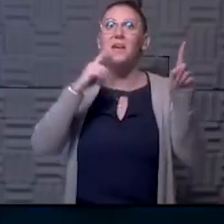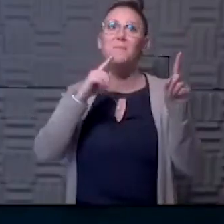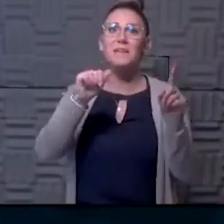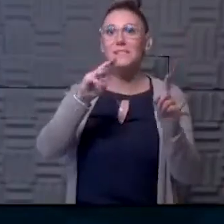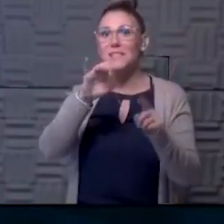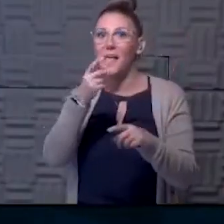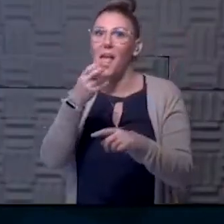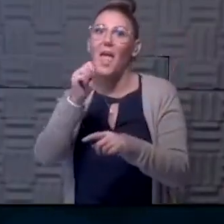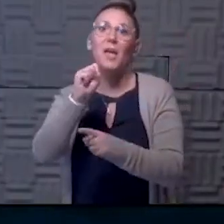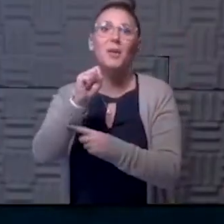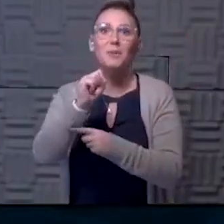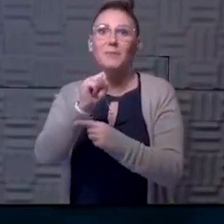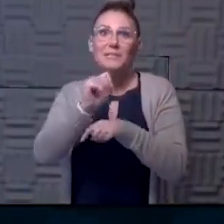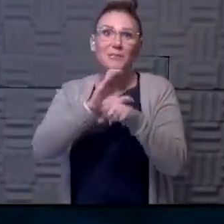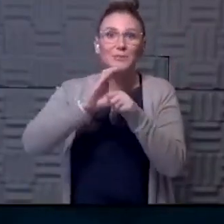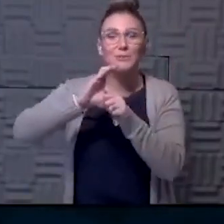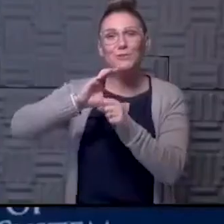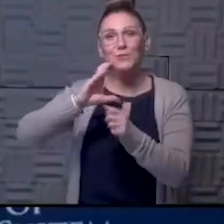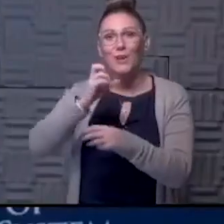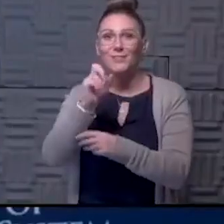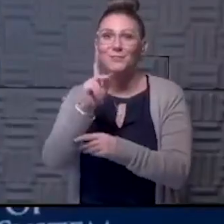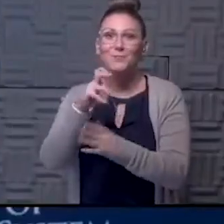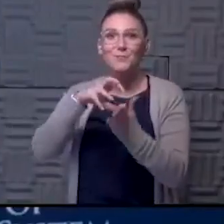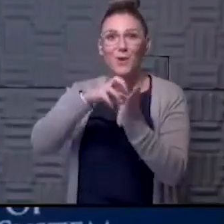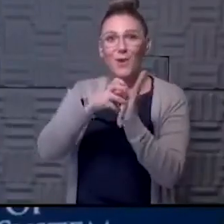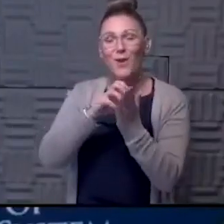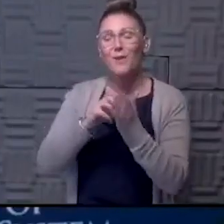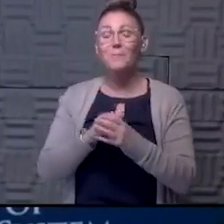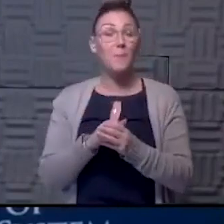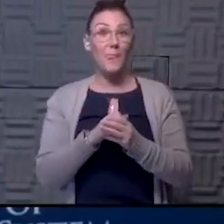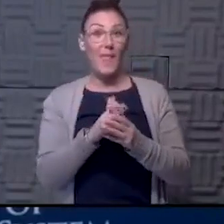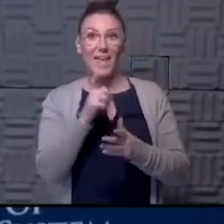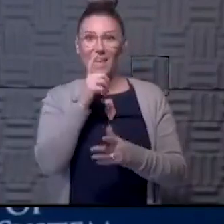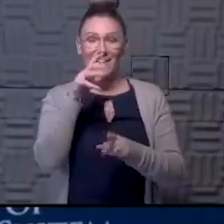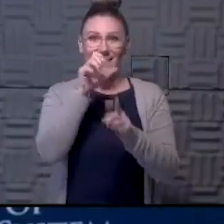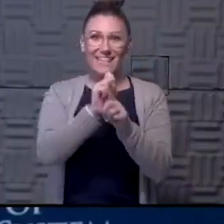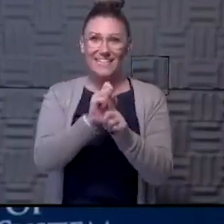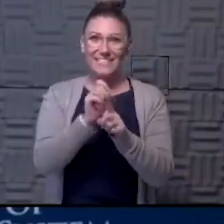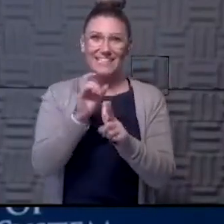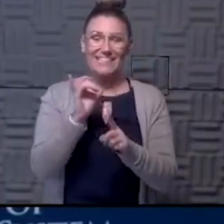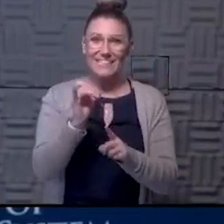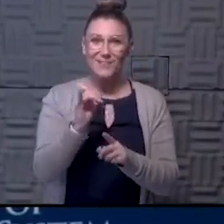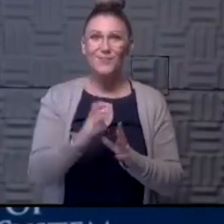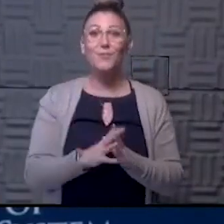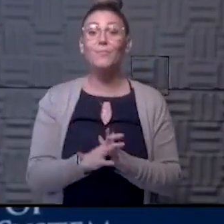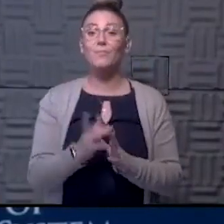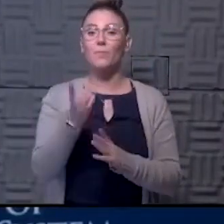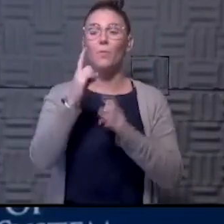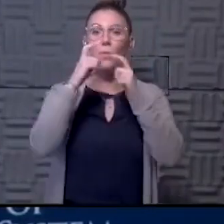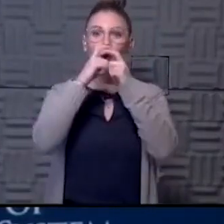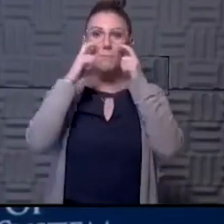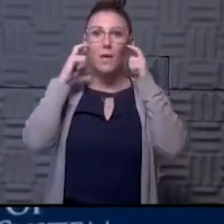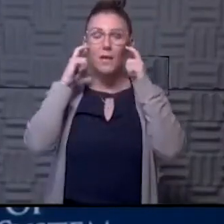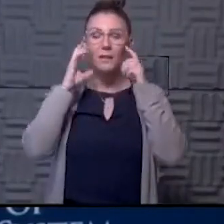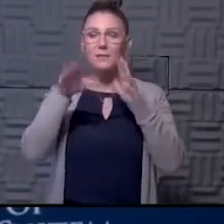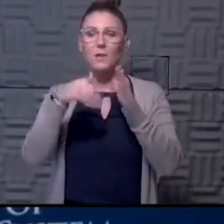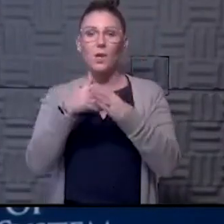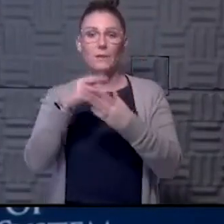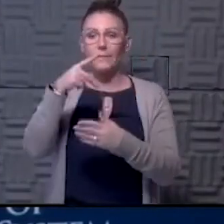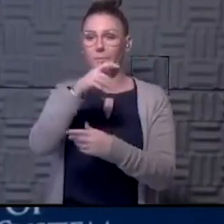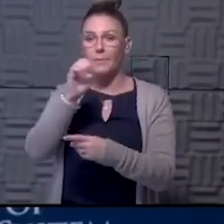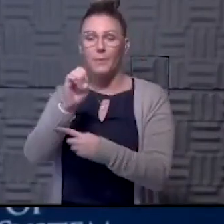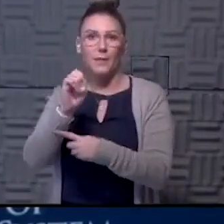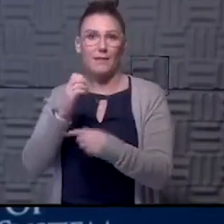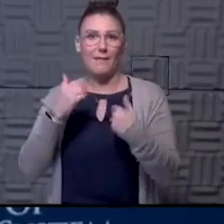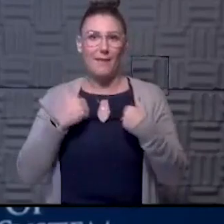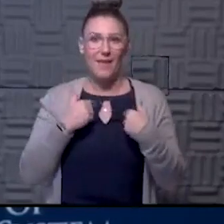love to eat and drive with. Yeah, I didn't pick that up either. No, the 1 mask, all of our, PPE that we